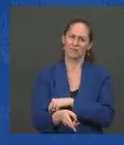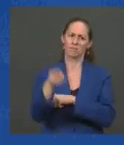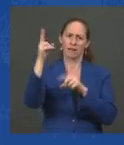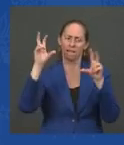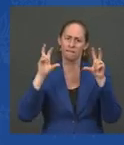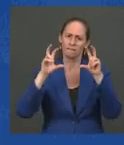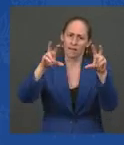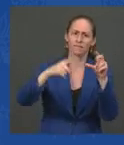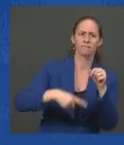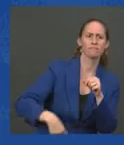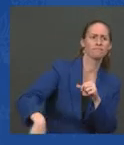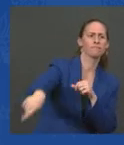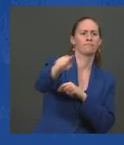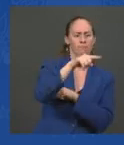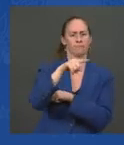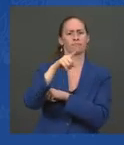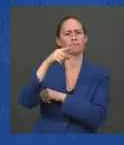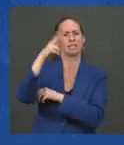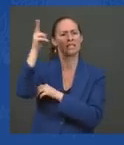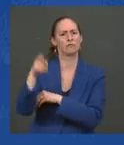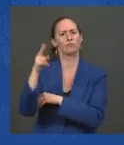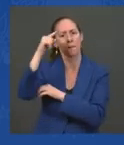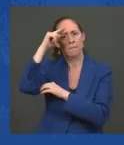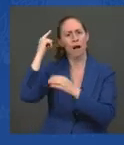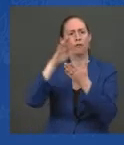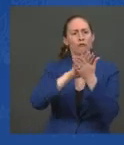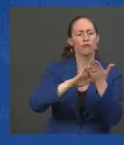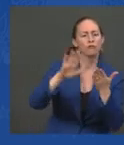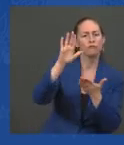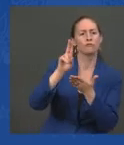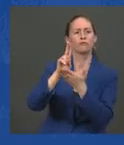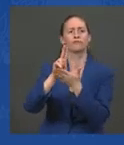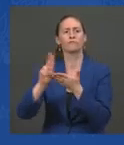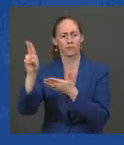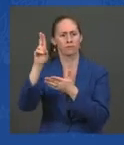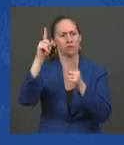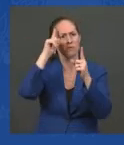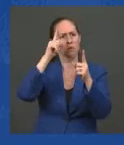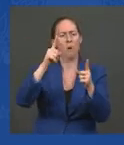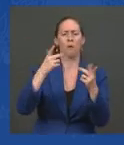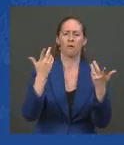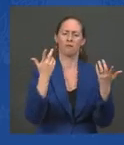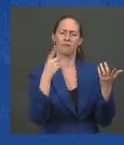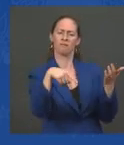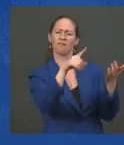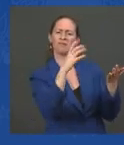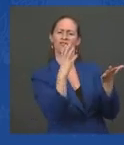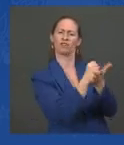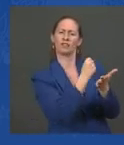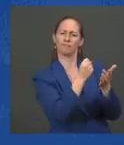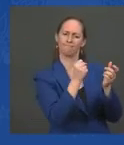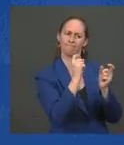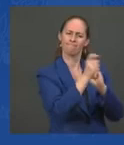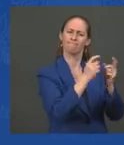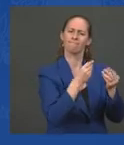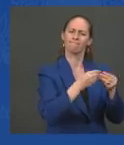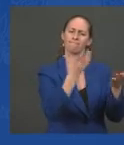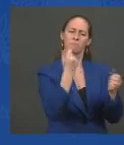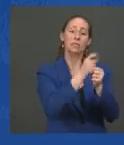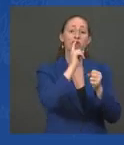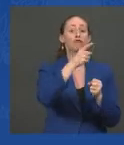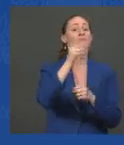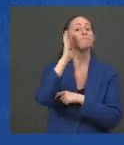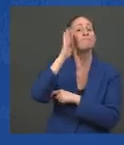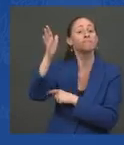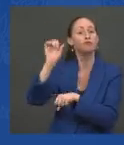colleges and universities to make every single student, give them a shot at the good paying jobs. And you all know what I mean,